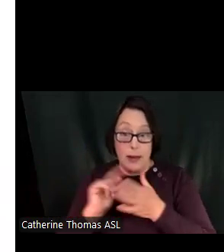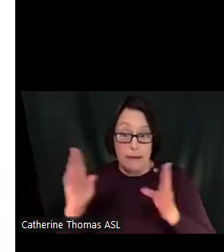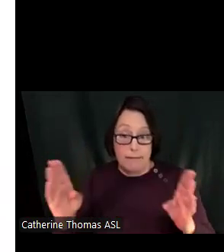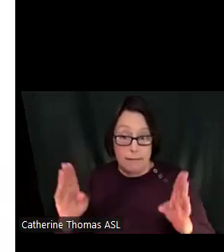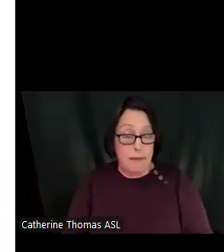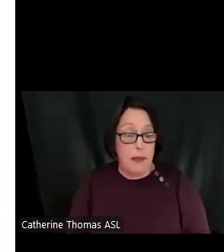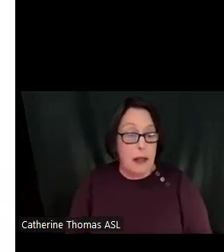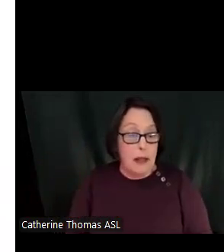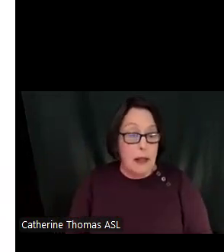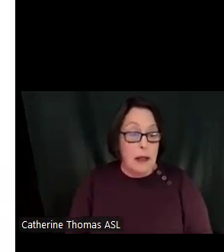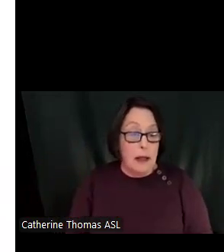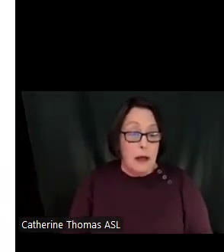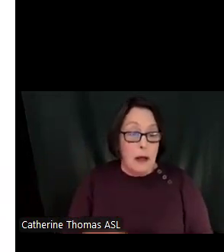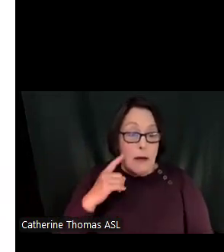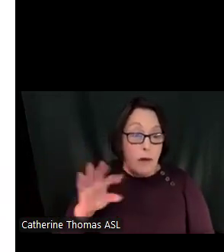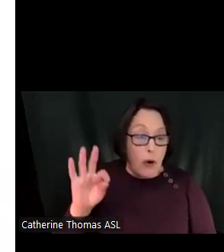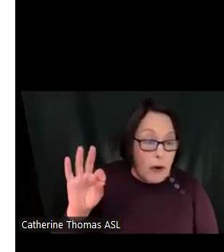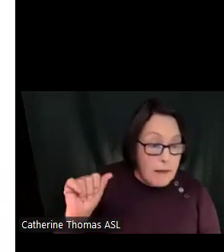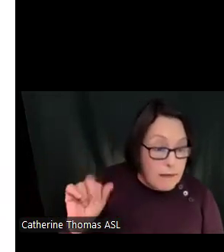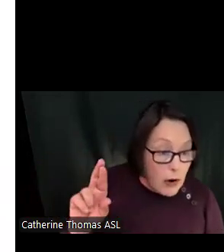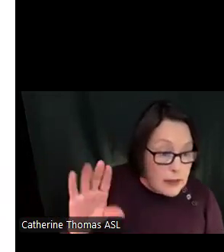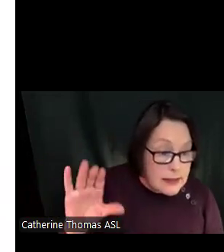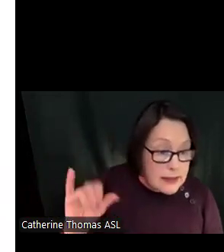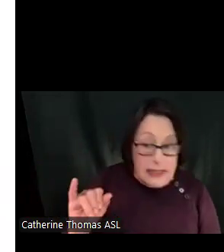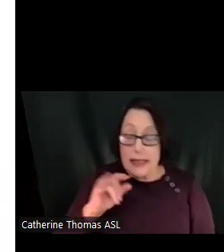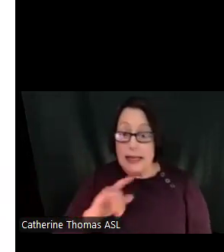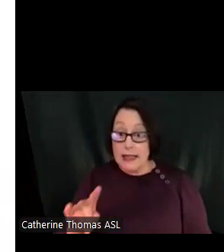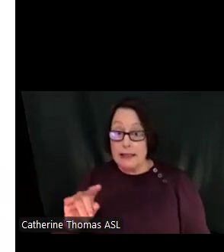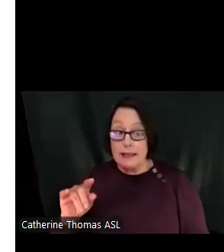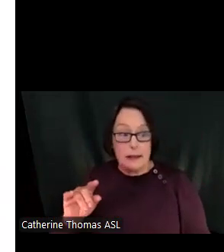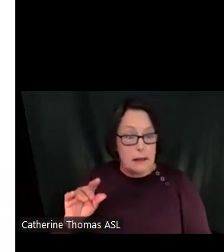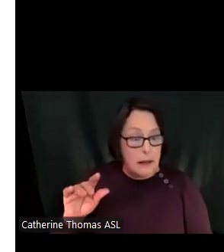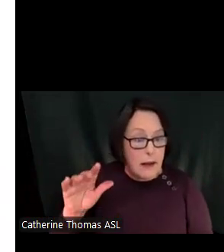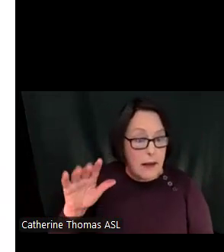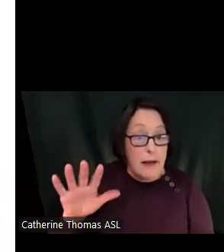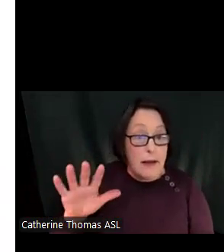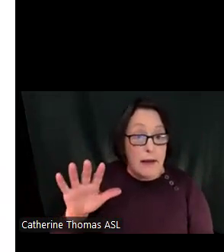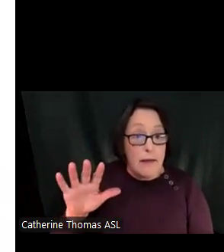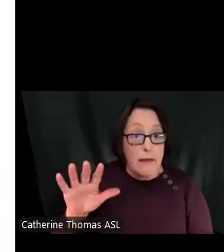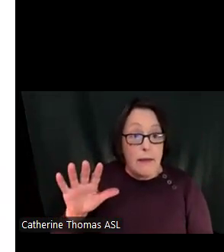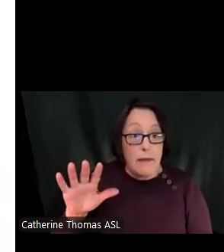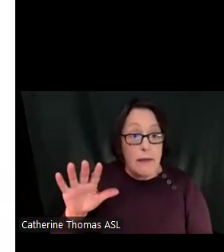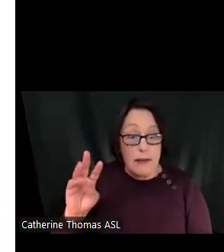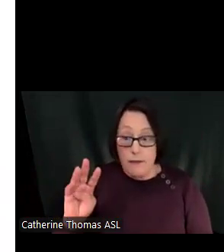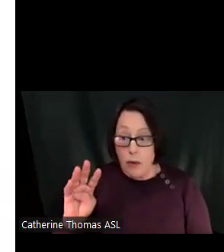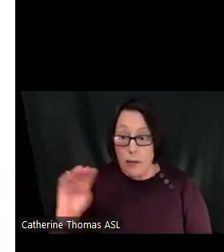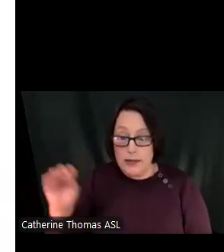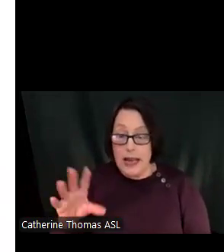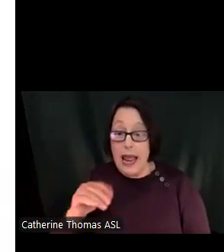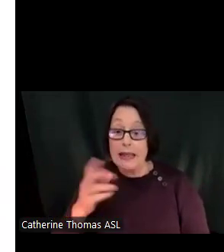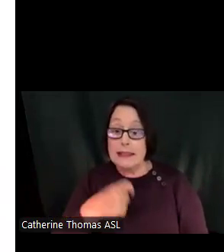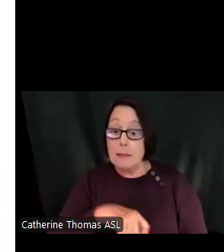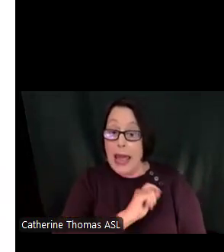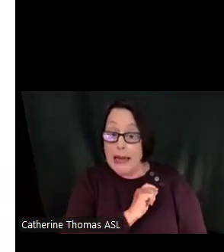The completion rate for Farsi for this time period is 54%. And we can see Spanish has the